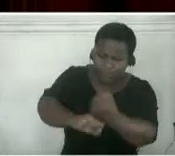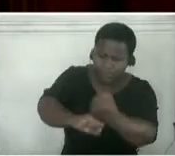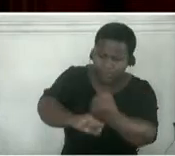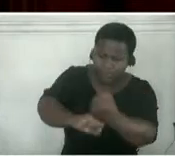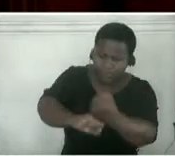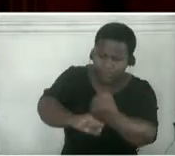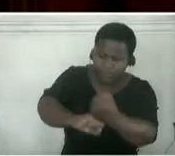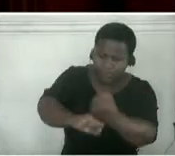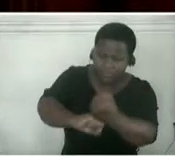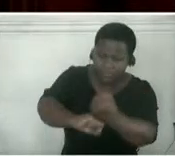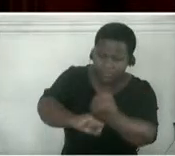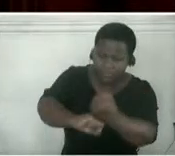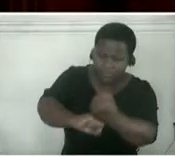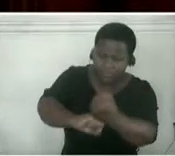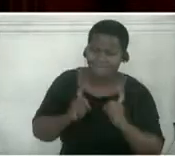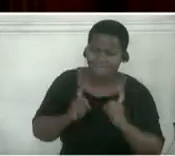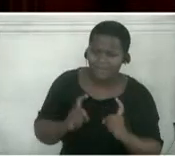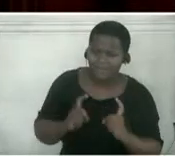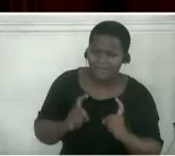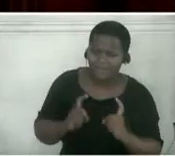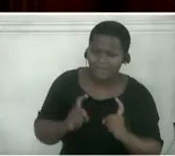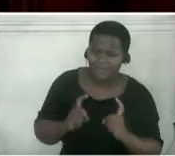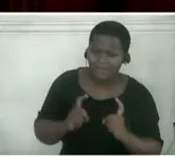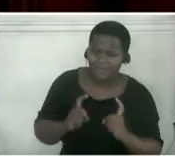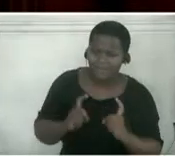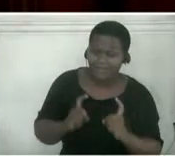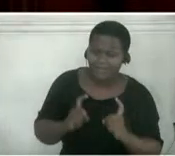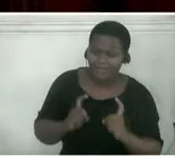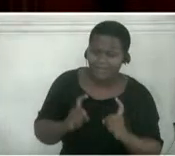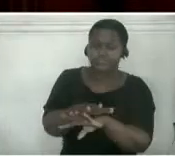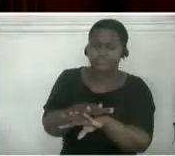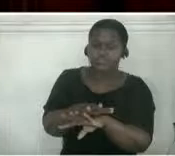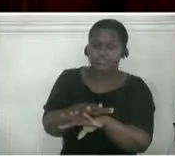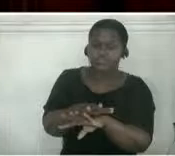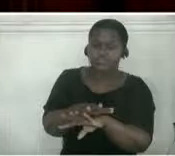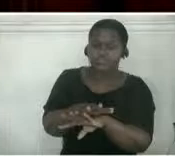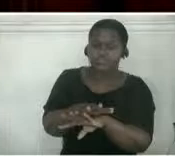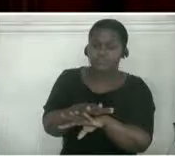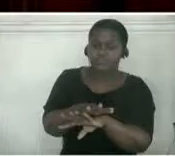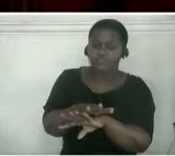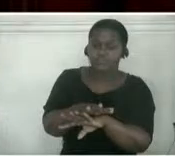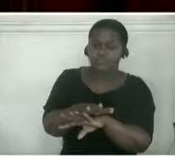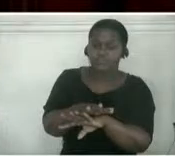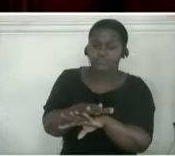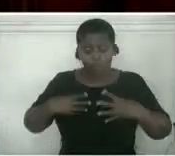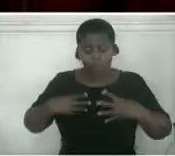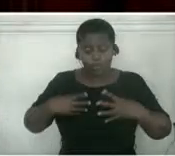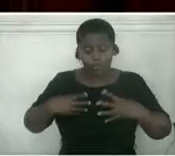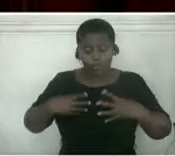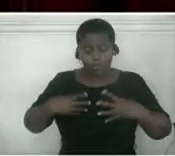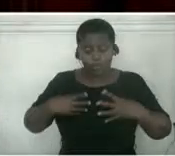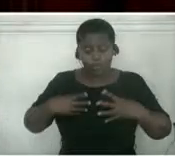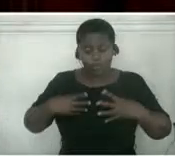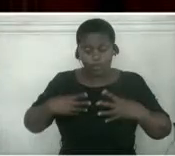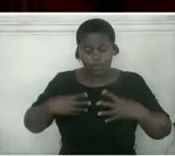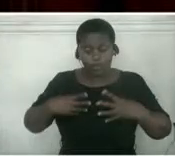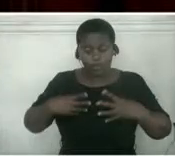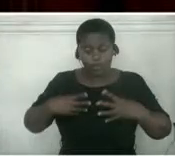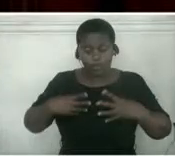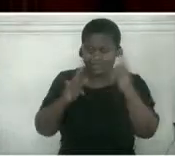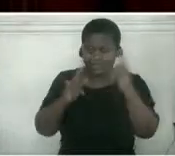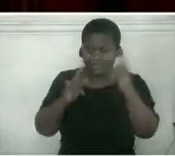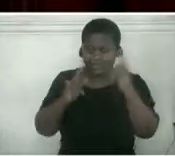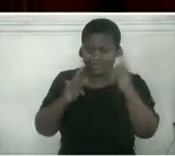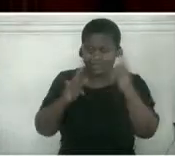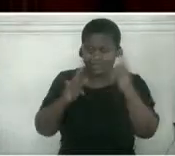team and fastening the implementation. We will restore the city of choice to its